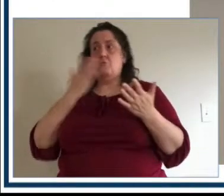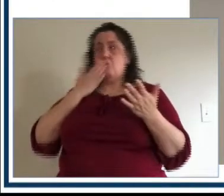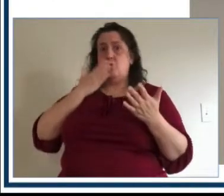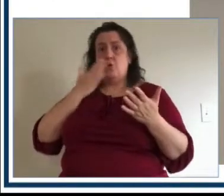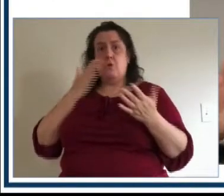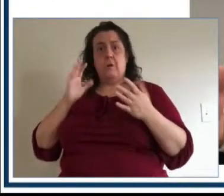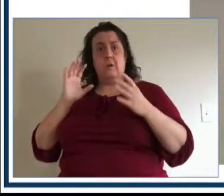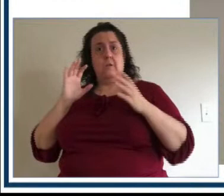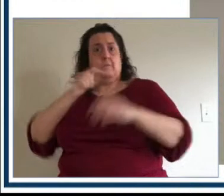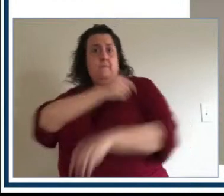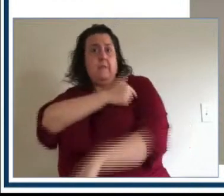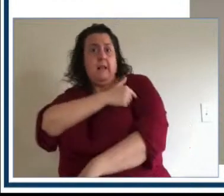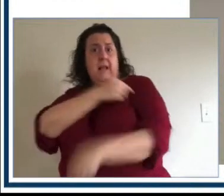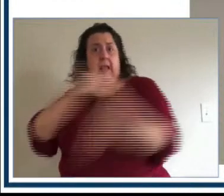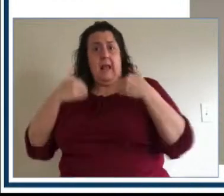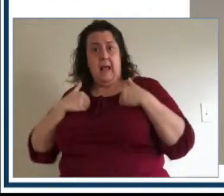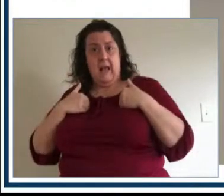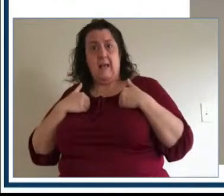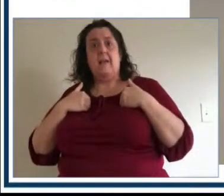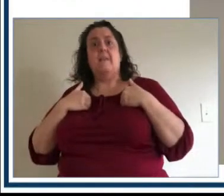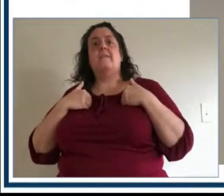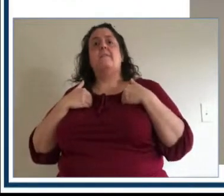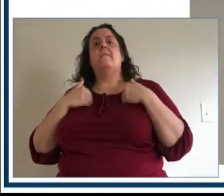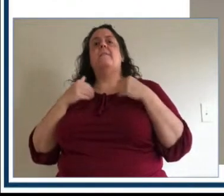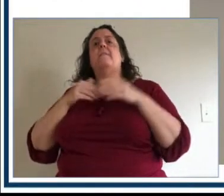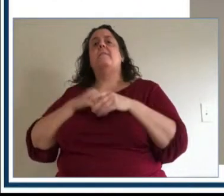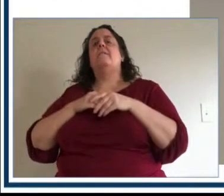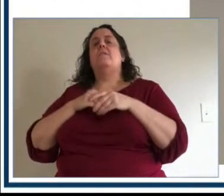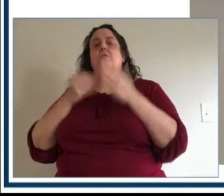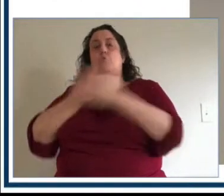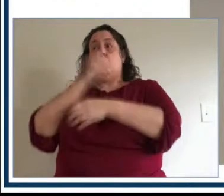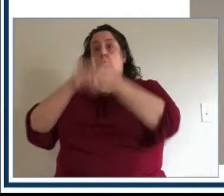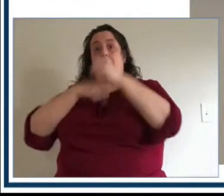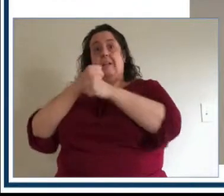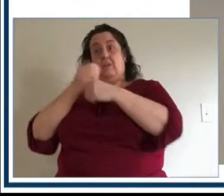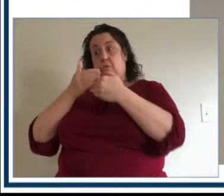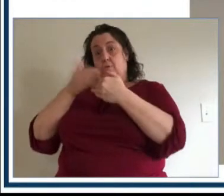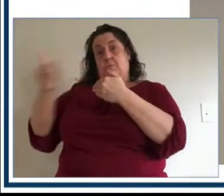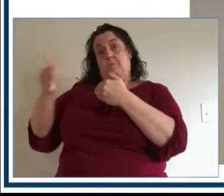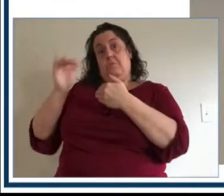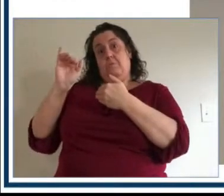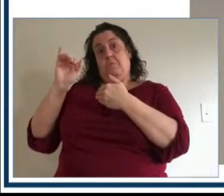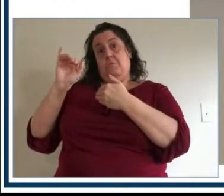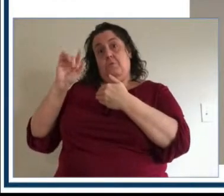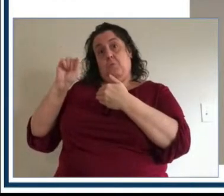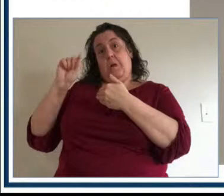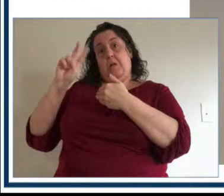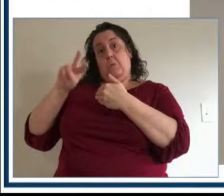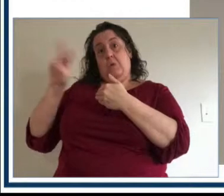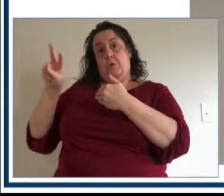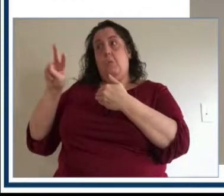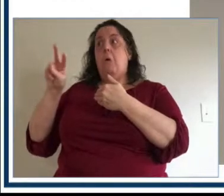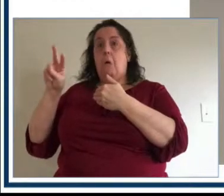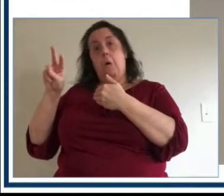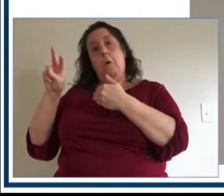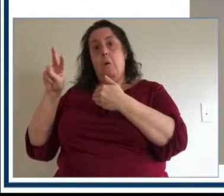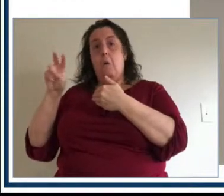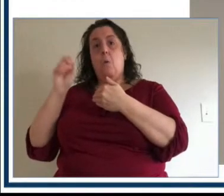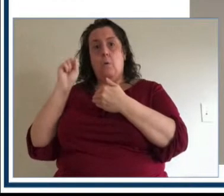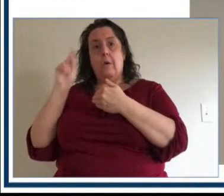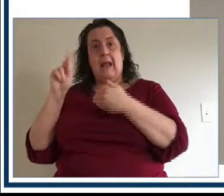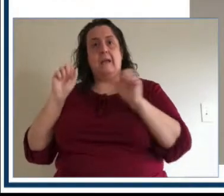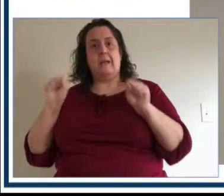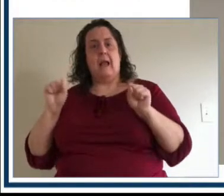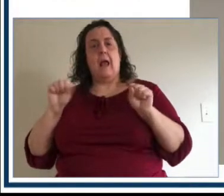vaccine, then in the new year we're in a very different position that we may be able to say, okay, we can become a little bit more relaxed again. But it'd